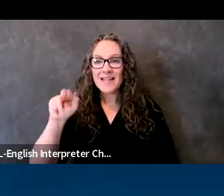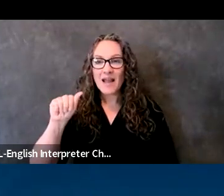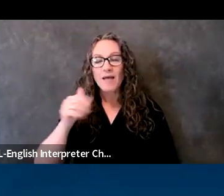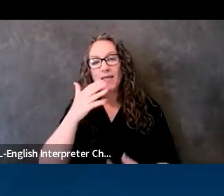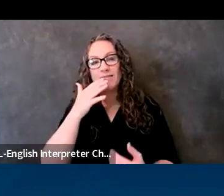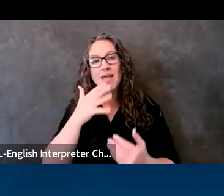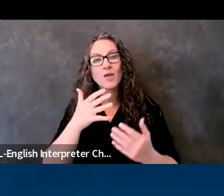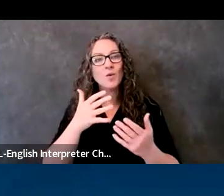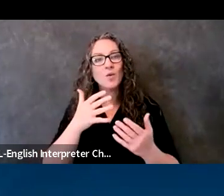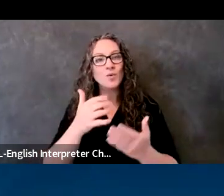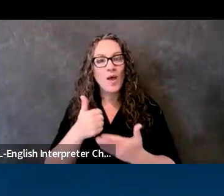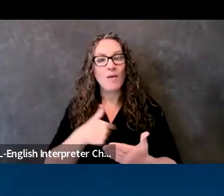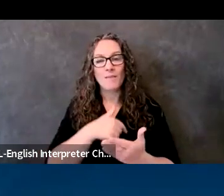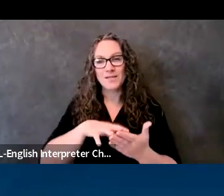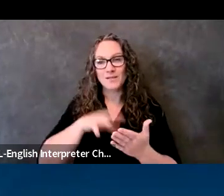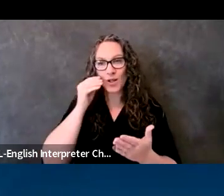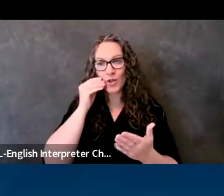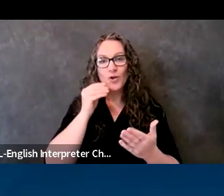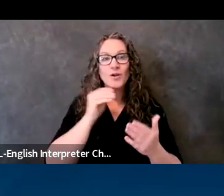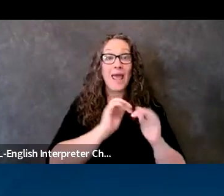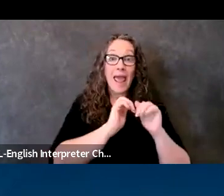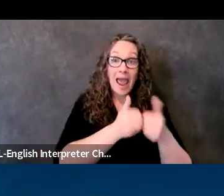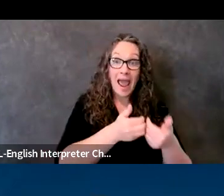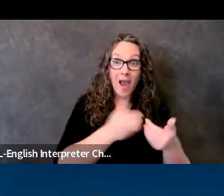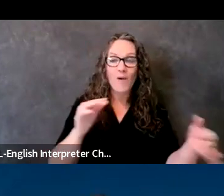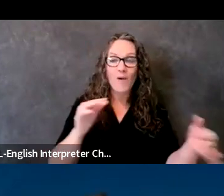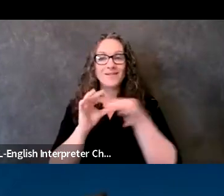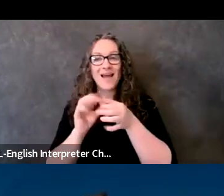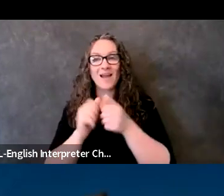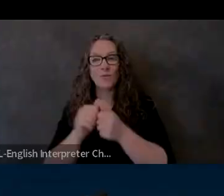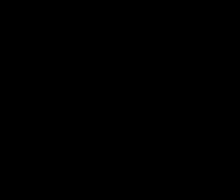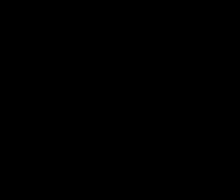learn some how-tos tied to the must-tos of helping everyone feel welcome.